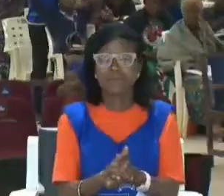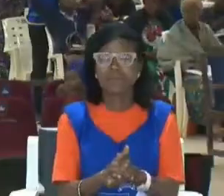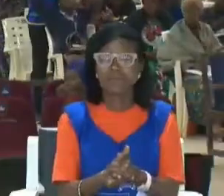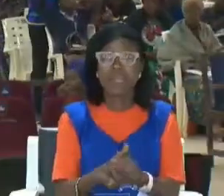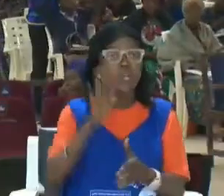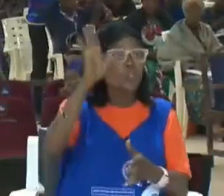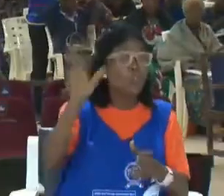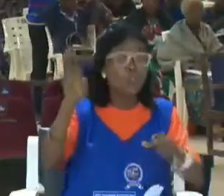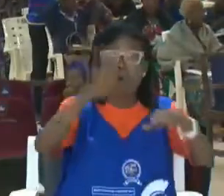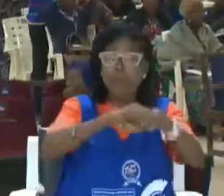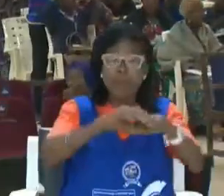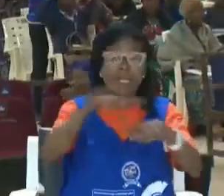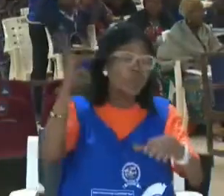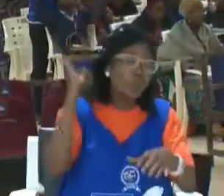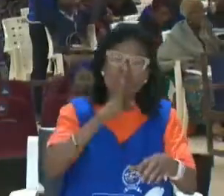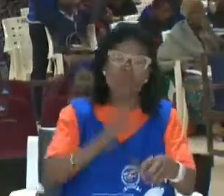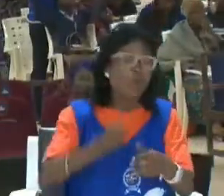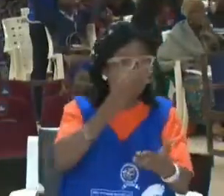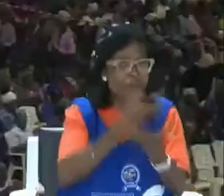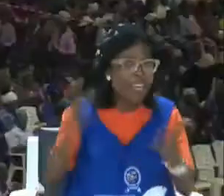Your marriage won't fail again.